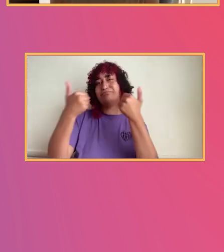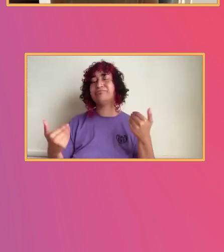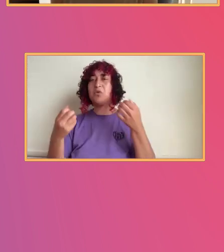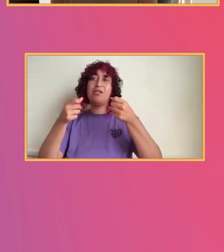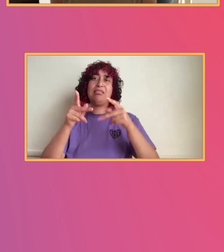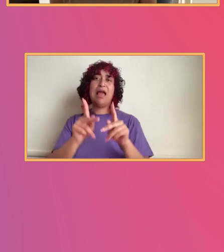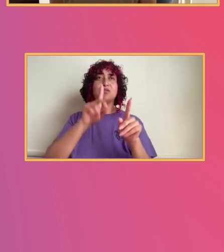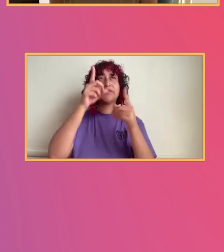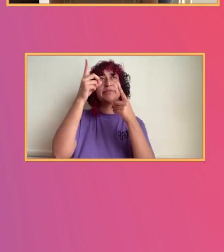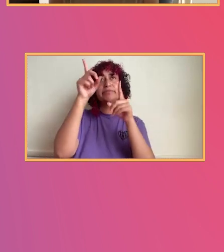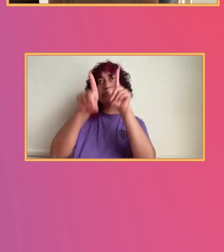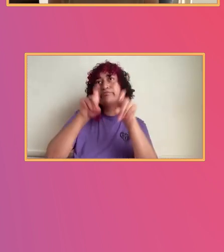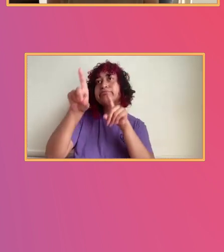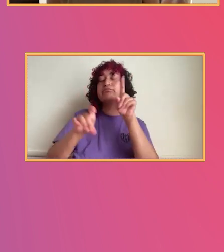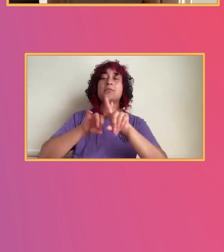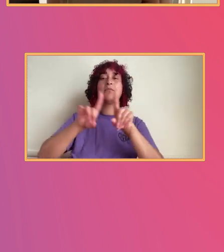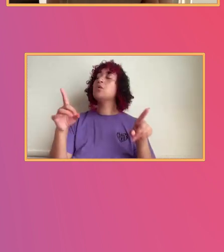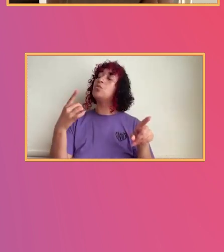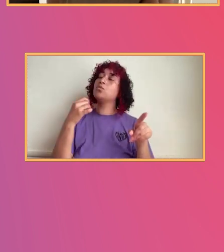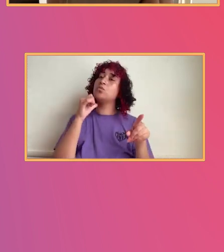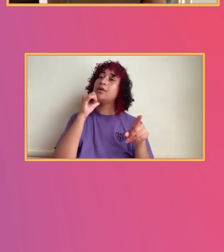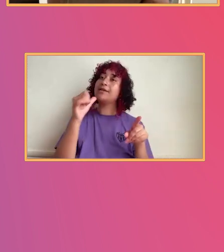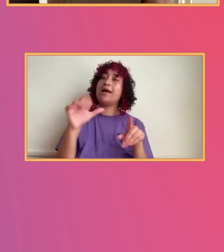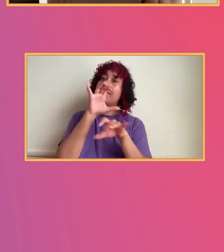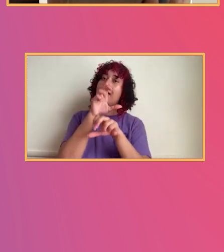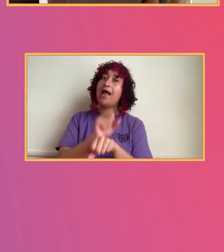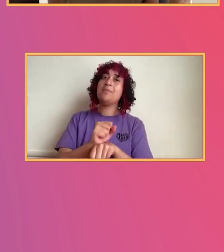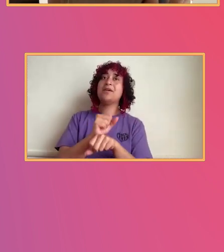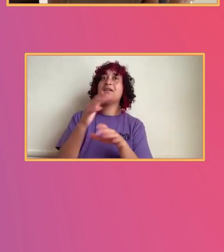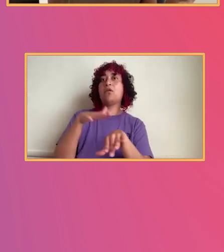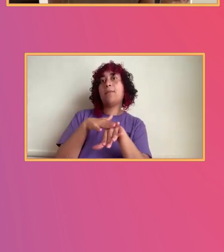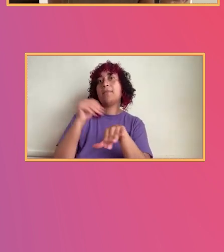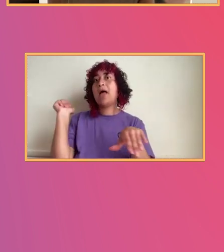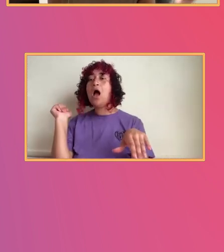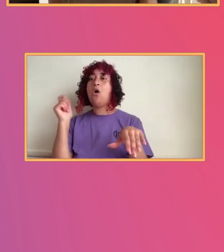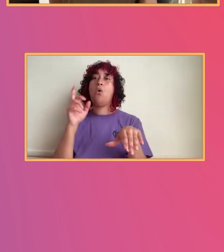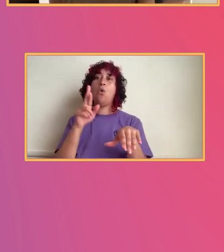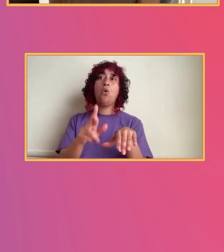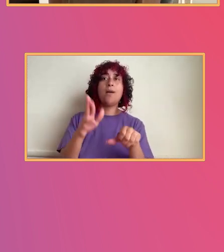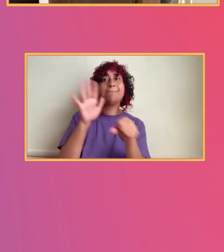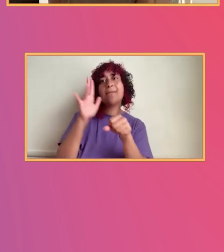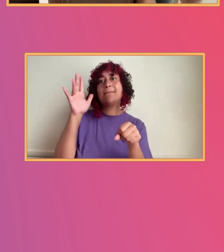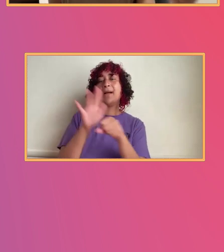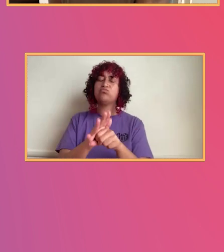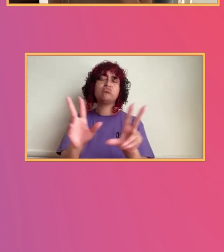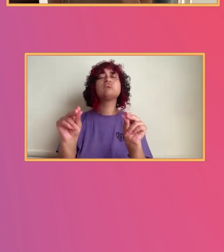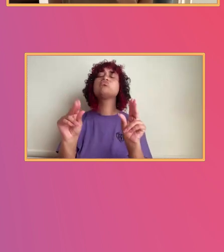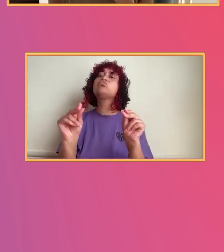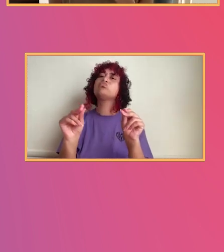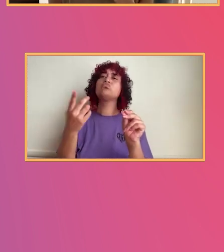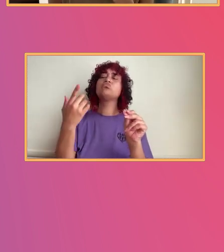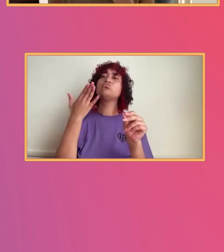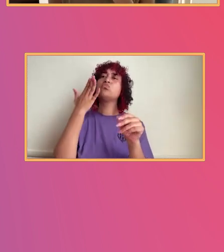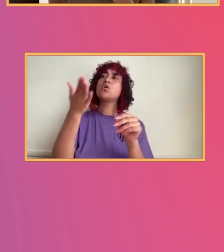question, but we are not in the habit of calling people out and calling people off in this space. We will call people in, we will